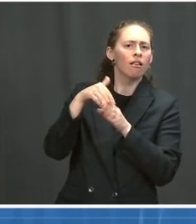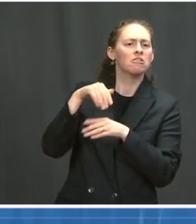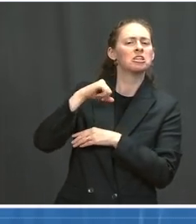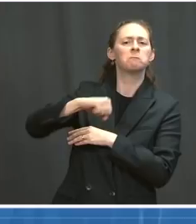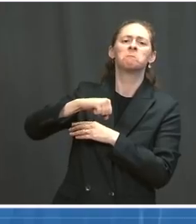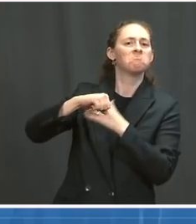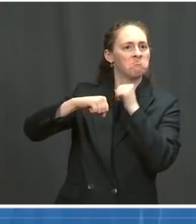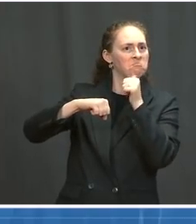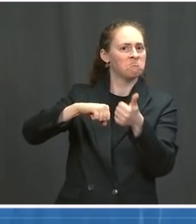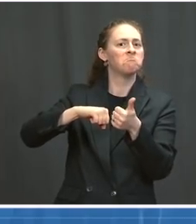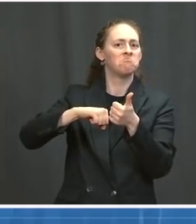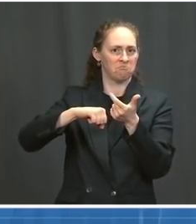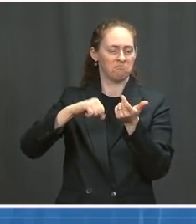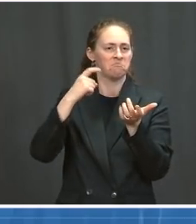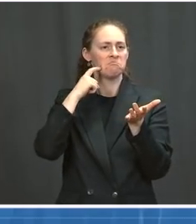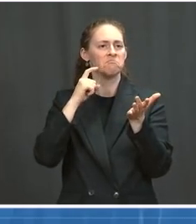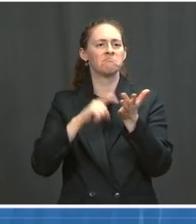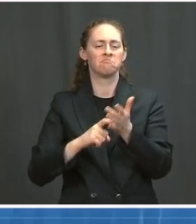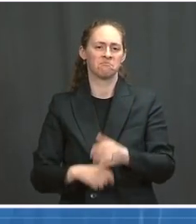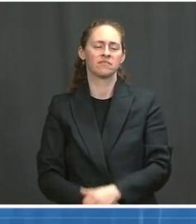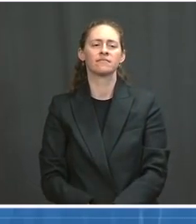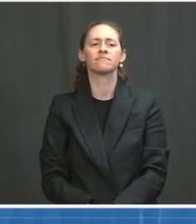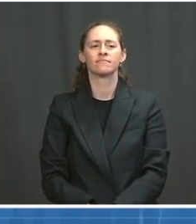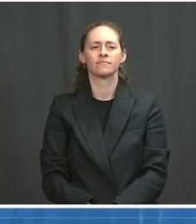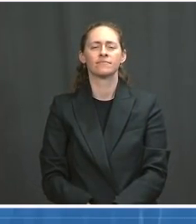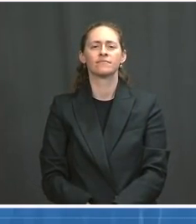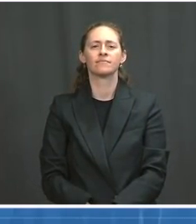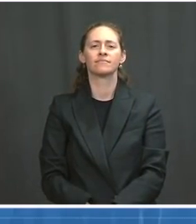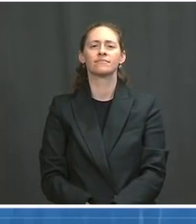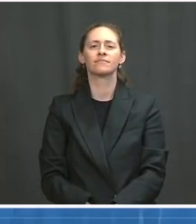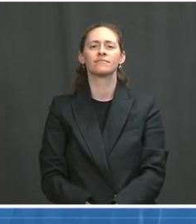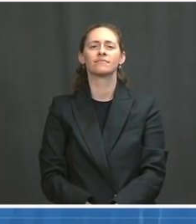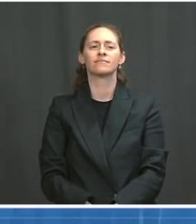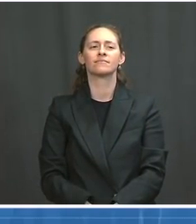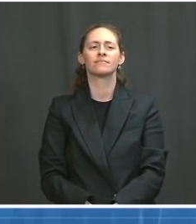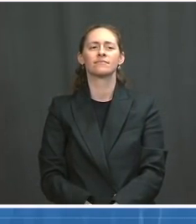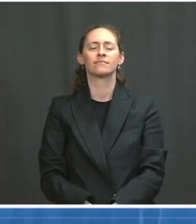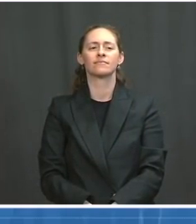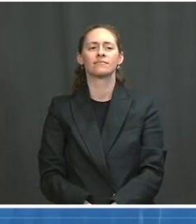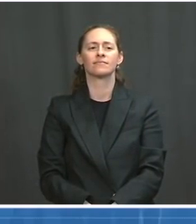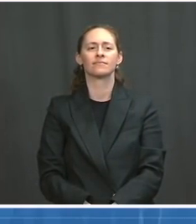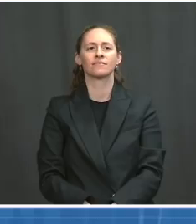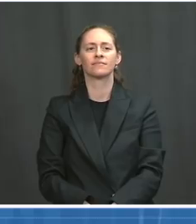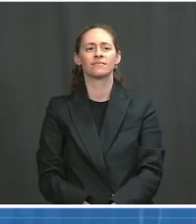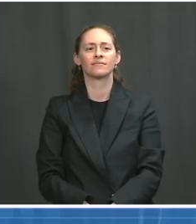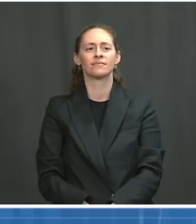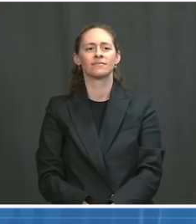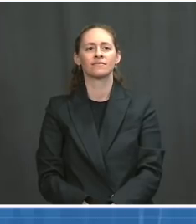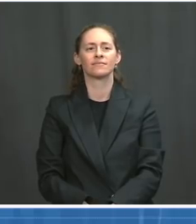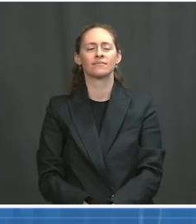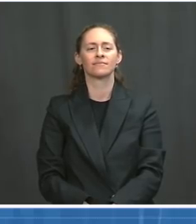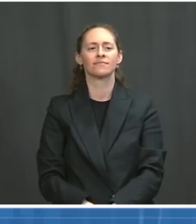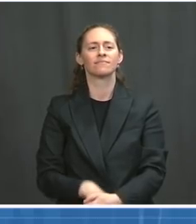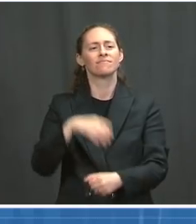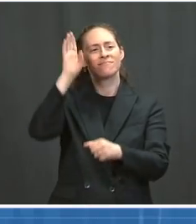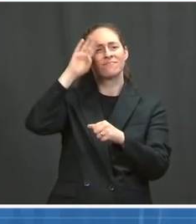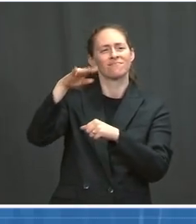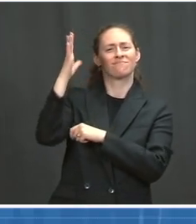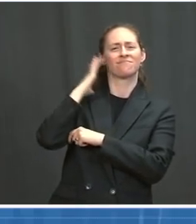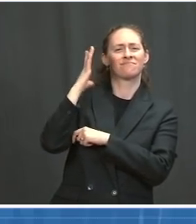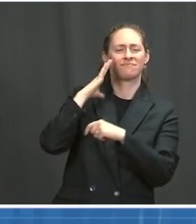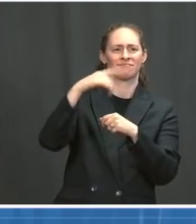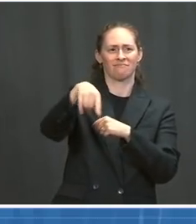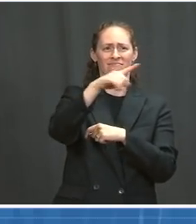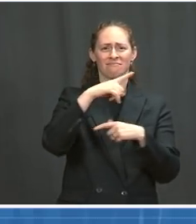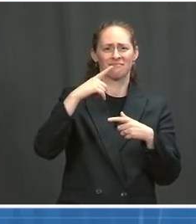get it rose to 64%. And just for perspective, this number was 34% in December, and it has increased each